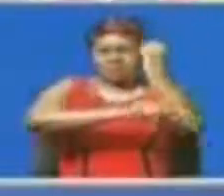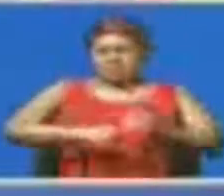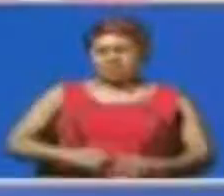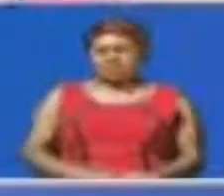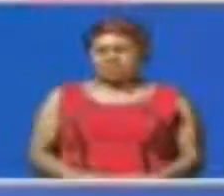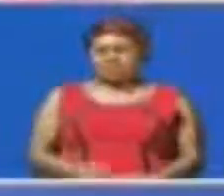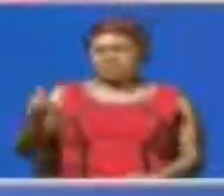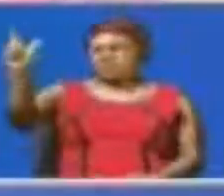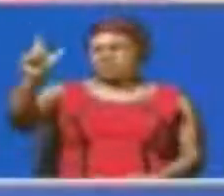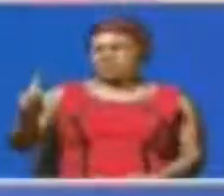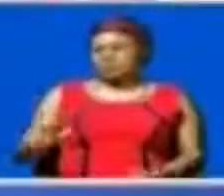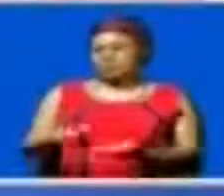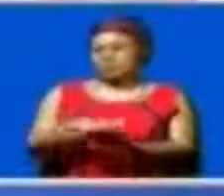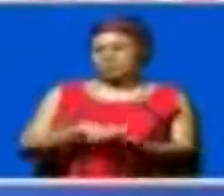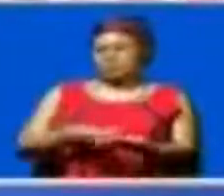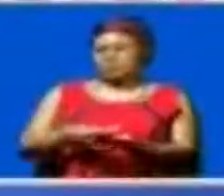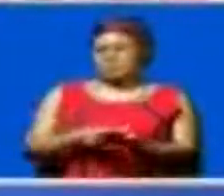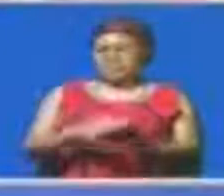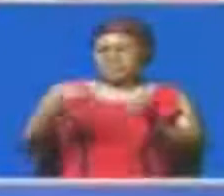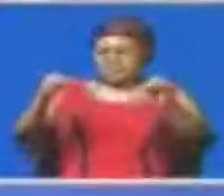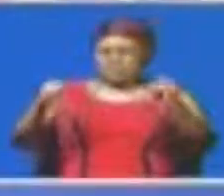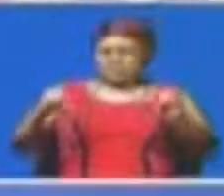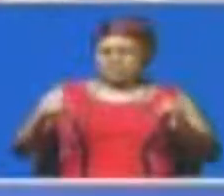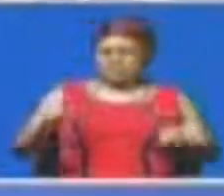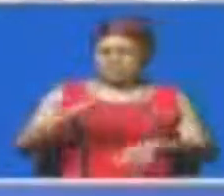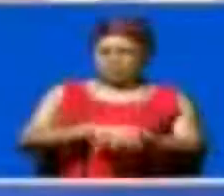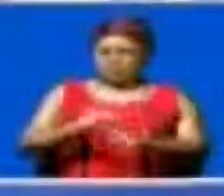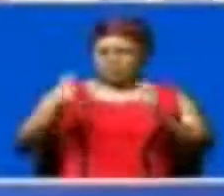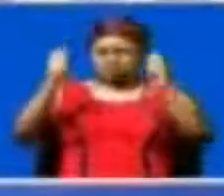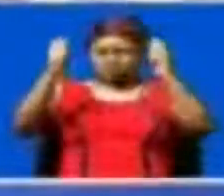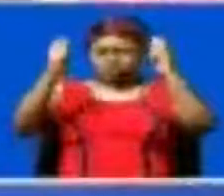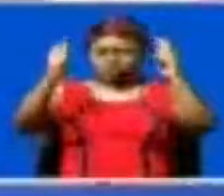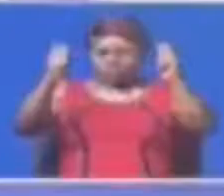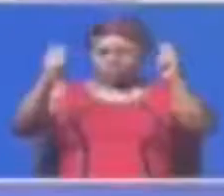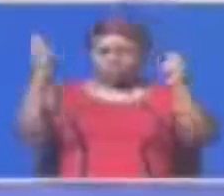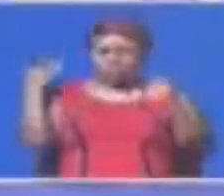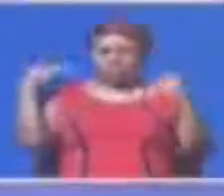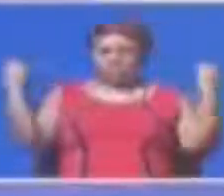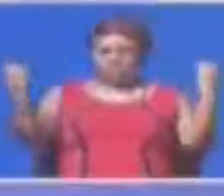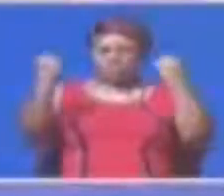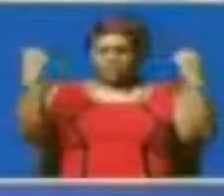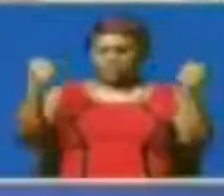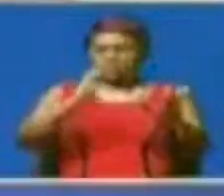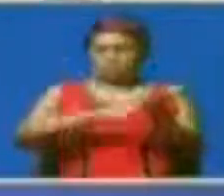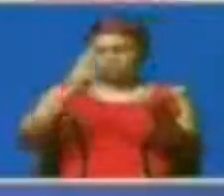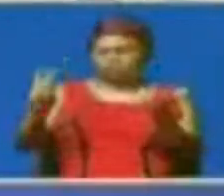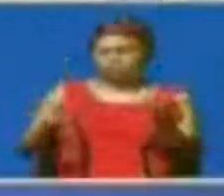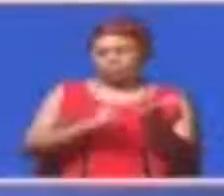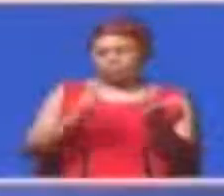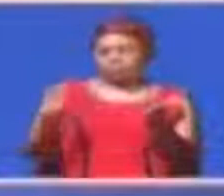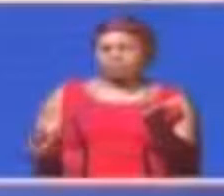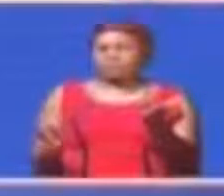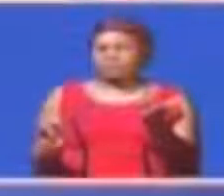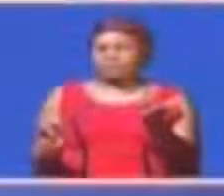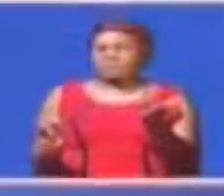The Coastal Bay's team defied all odds to clinch the trophy, seeing off former champions Wieta Girls and Archbishop Njenga on their way